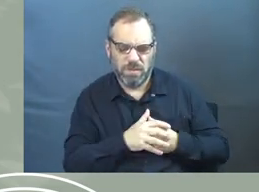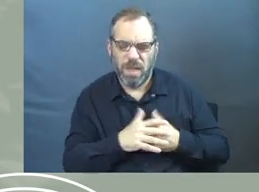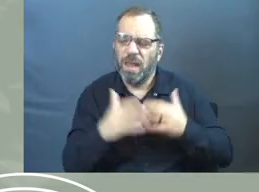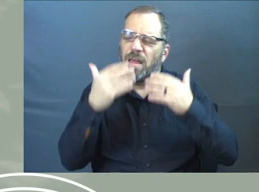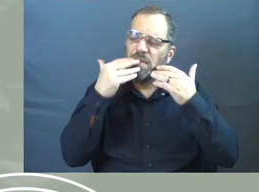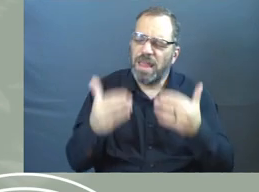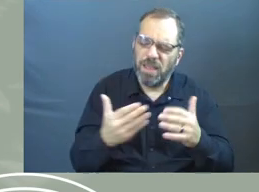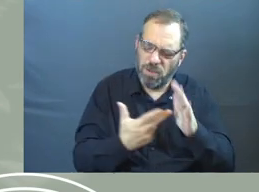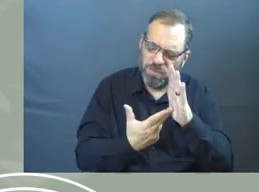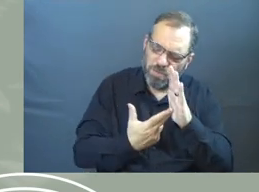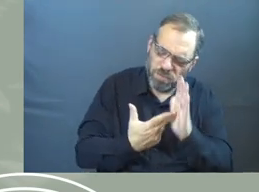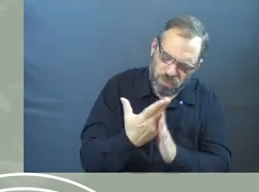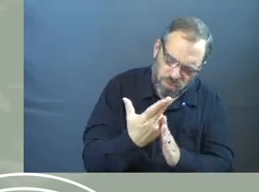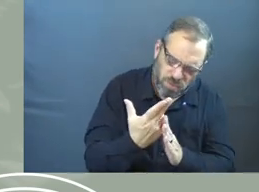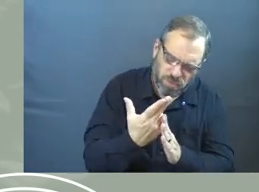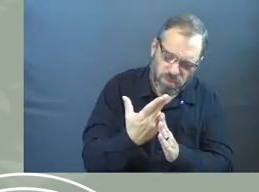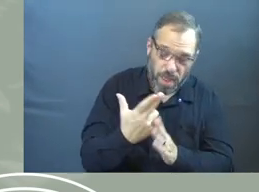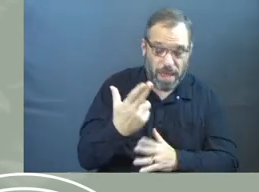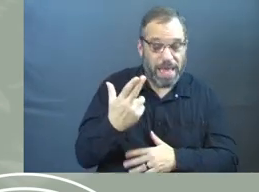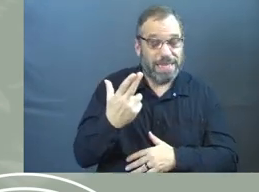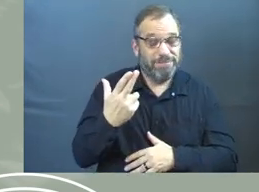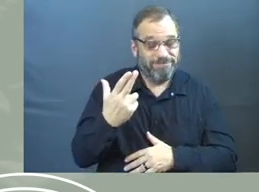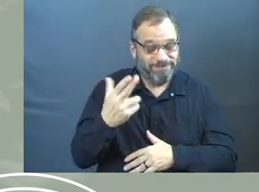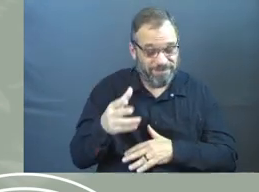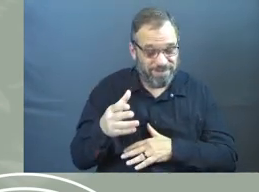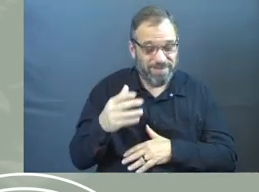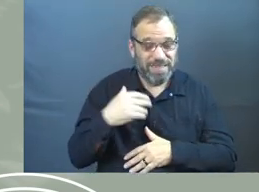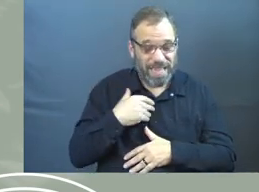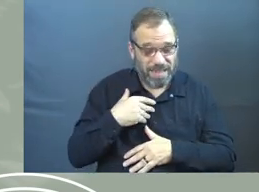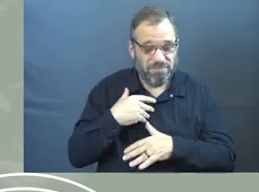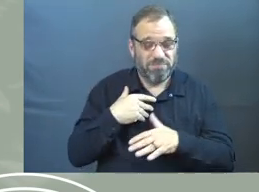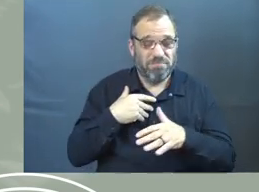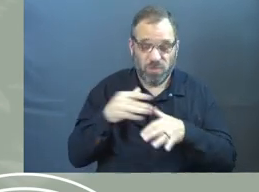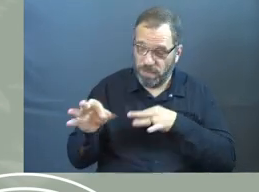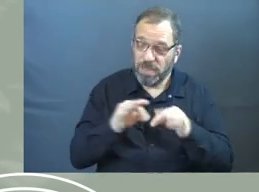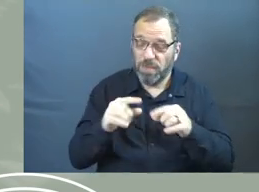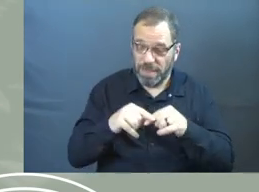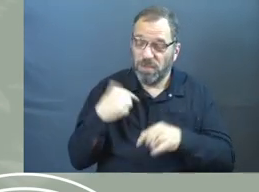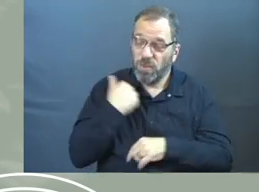We thank you for truth that might be explaining some things to us today.